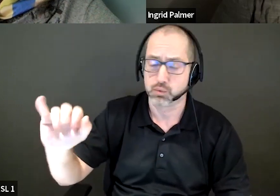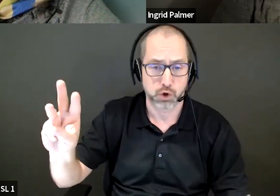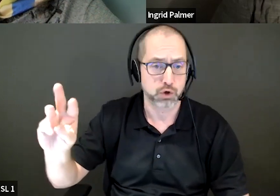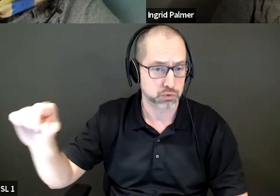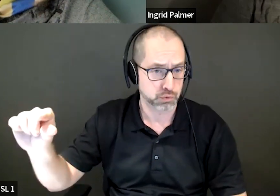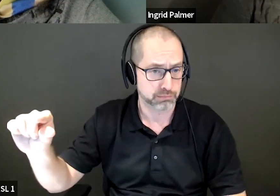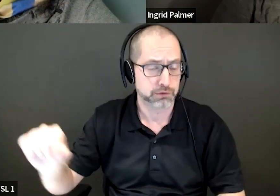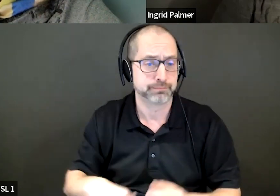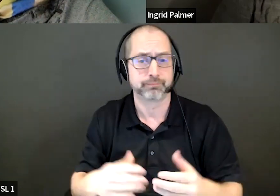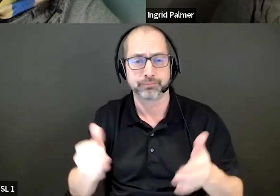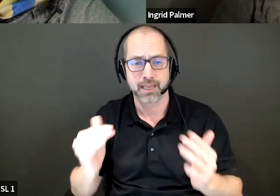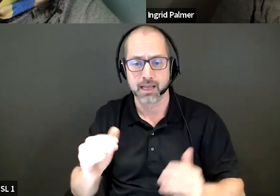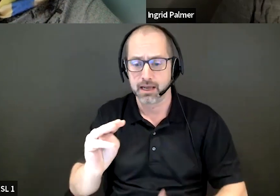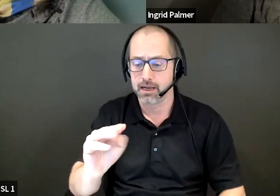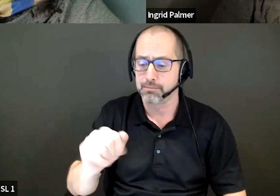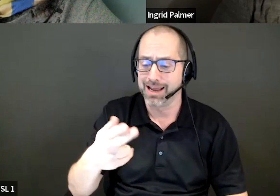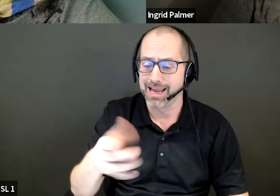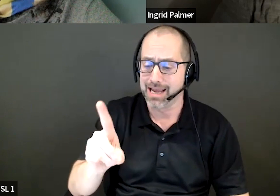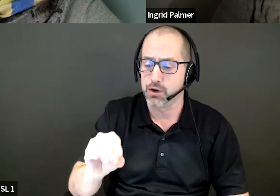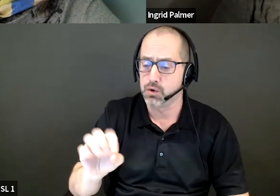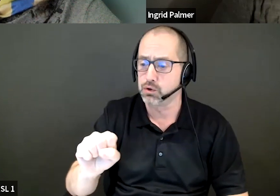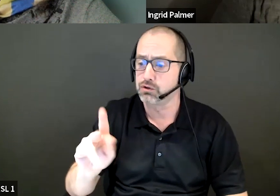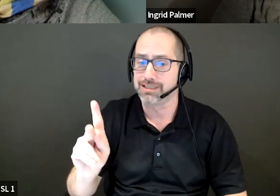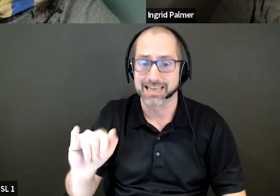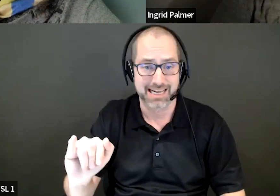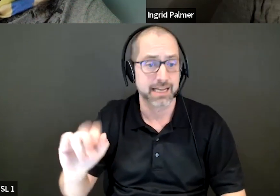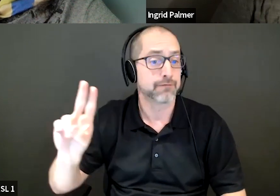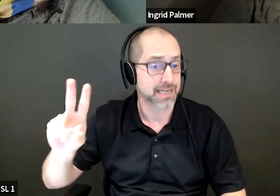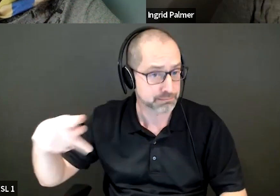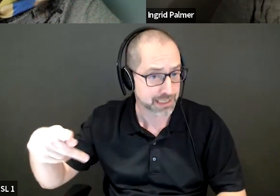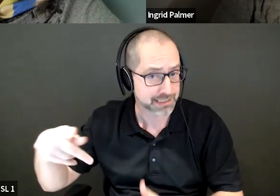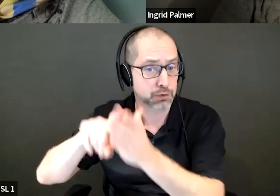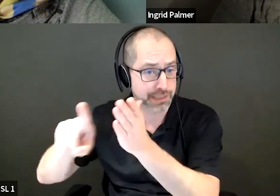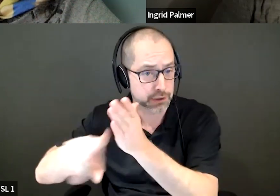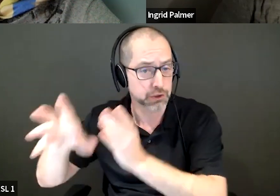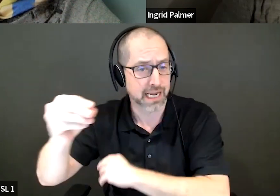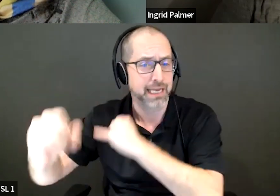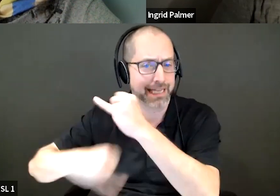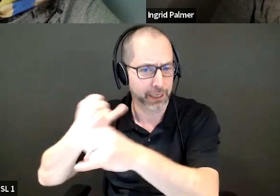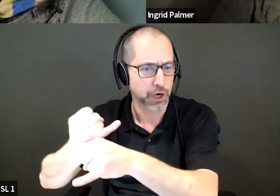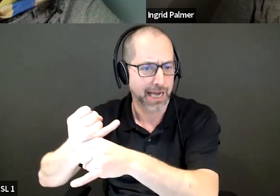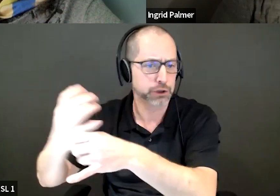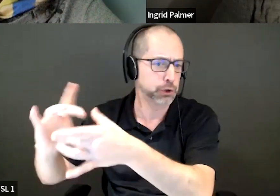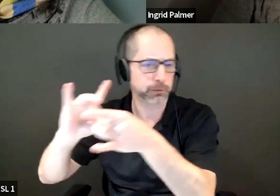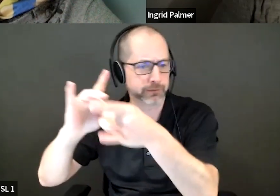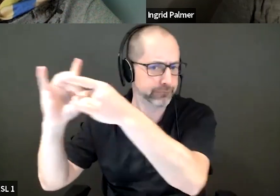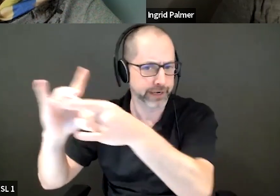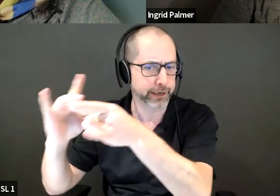ONIWG, Mahedo Sakai, Vice President, Research and International Affairs and